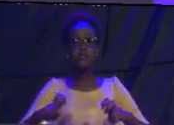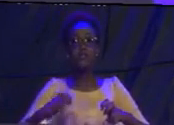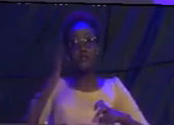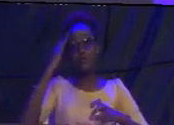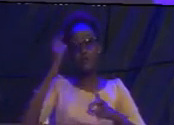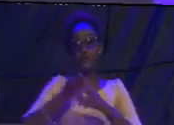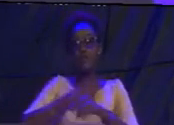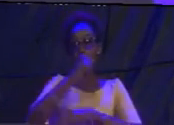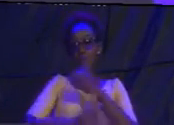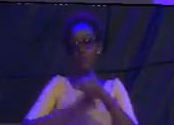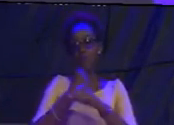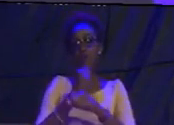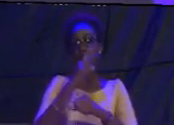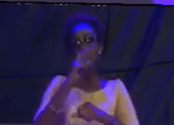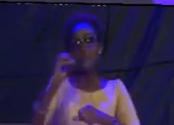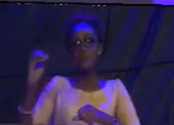you are